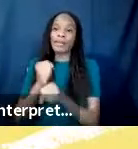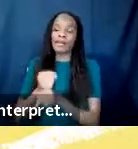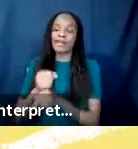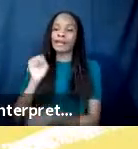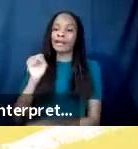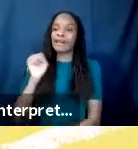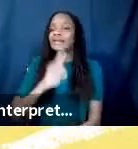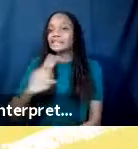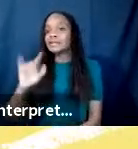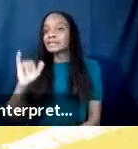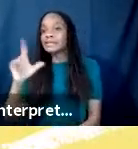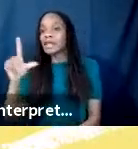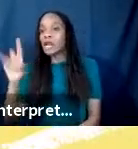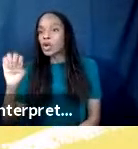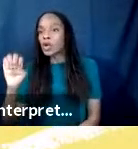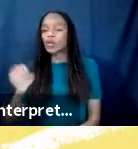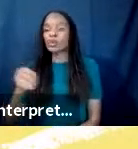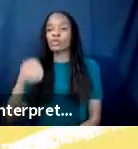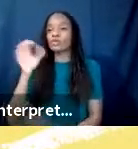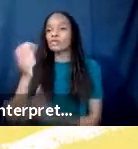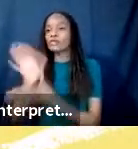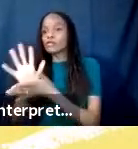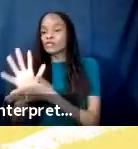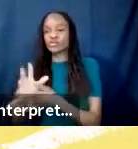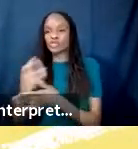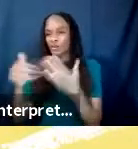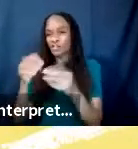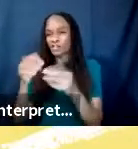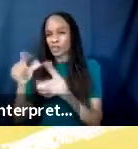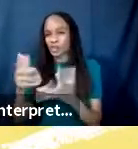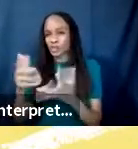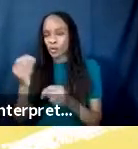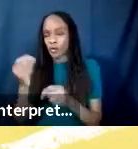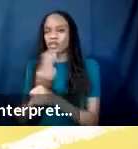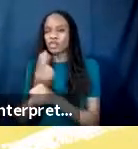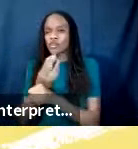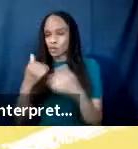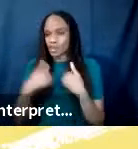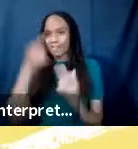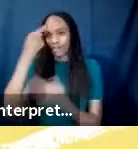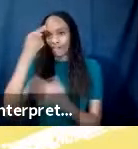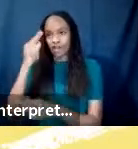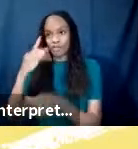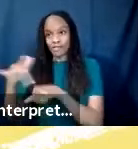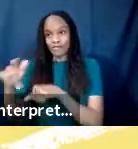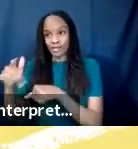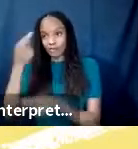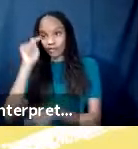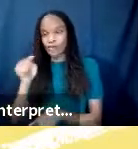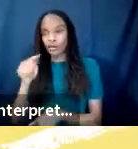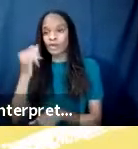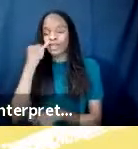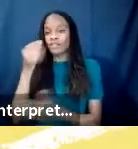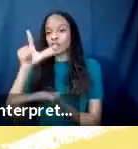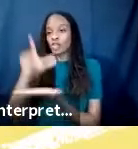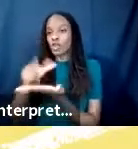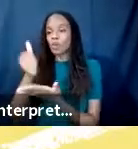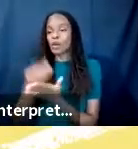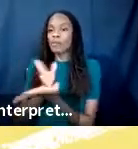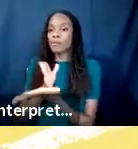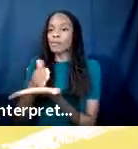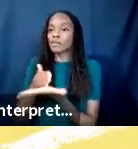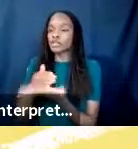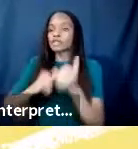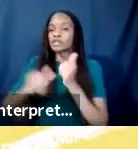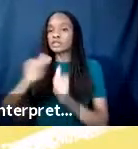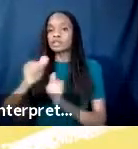word you want to use for that, we have all of those great platform agnostic agreements available to you. But if you're making a lower budgeted series, the special new